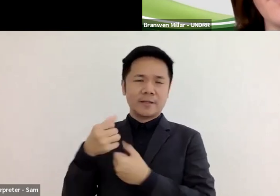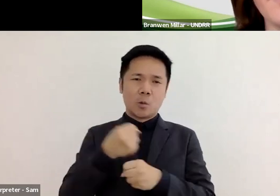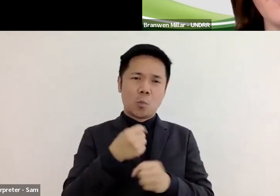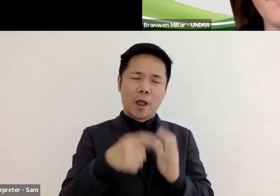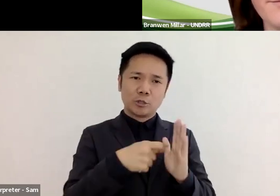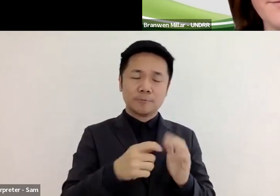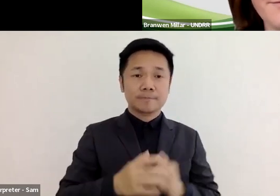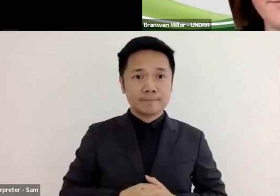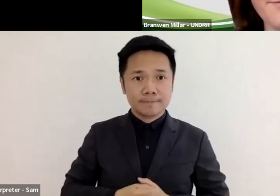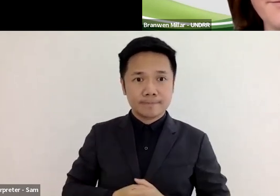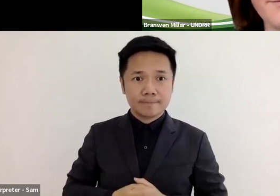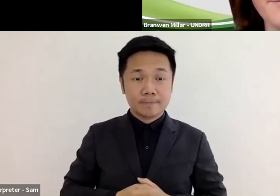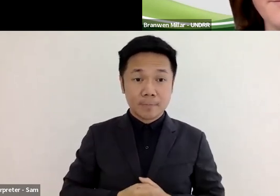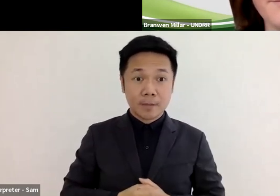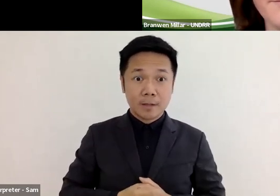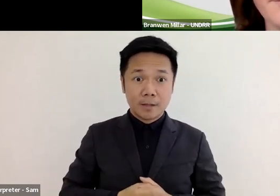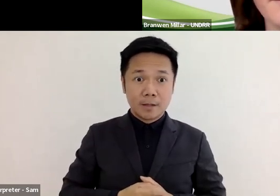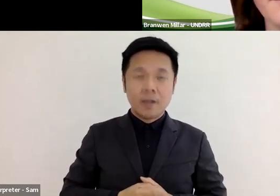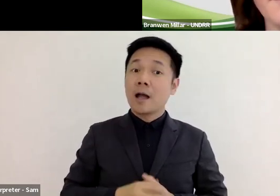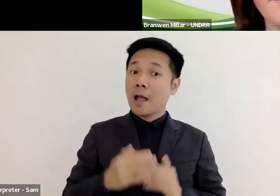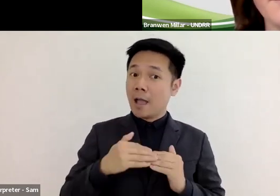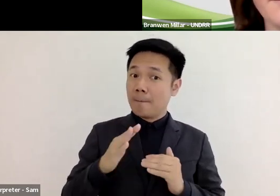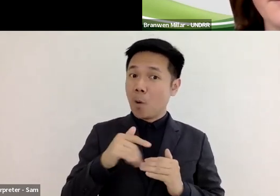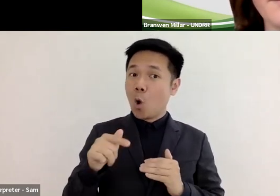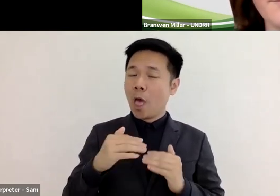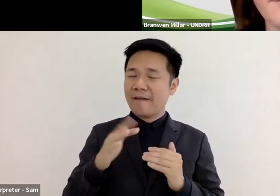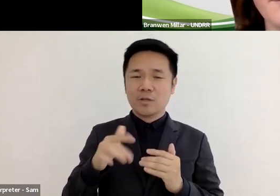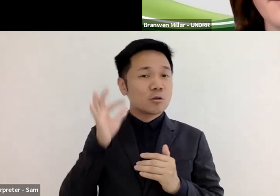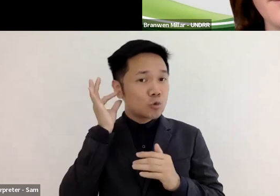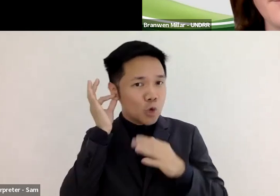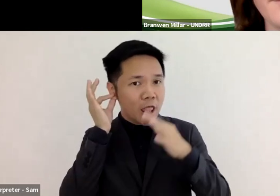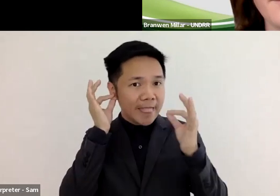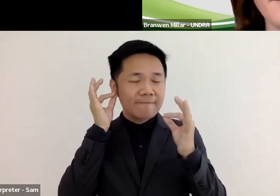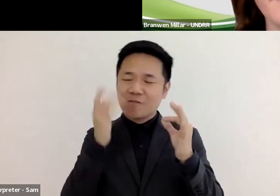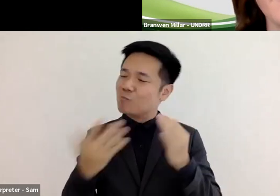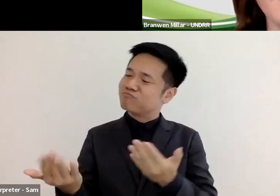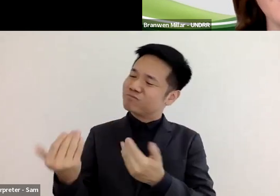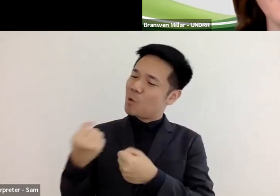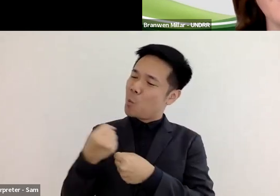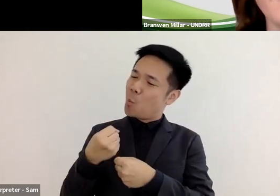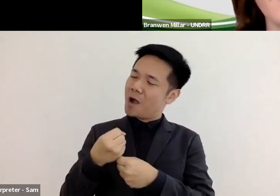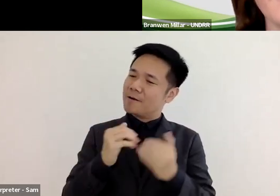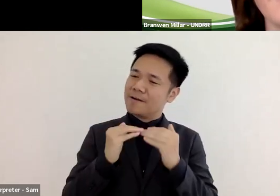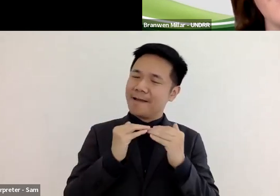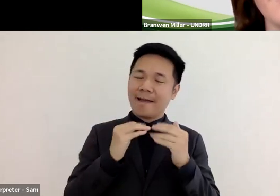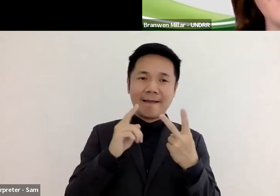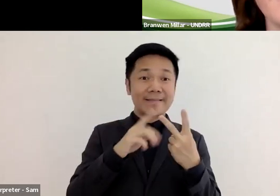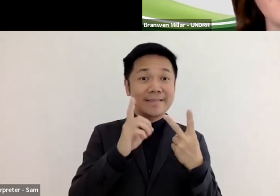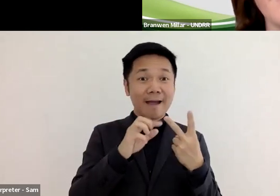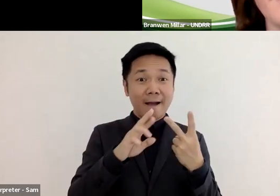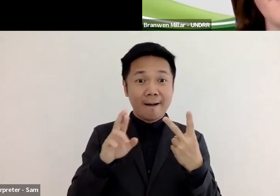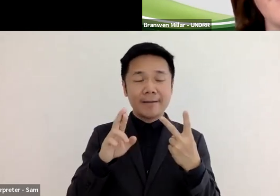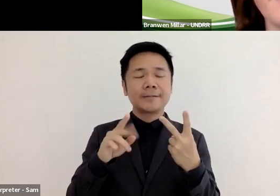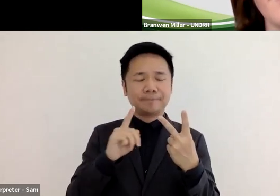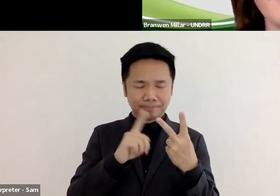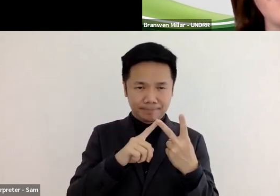the normative work must be reformed by bringing a comprehensive gender lens into climate actions and DRR. For instance, we